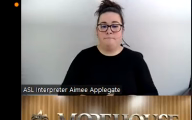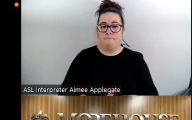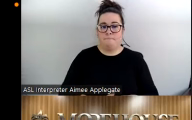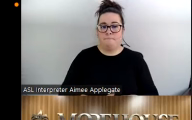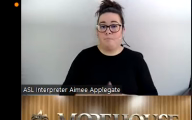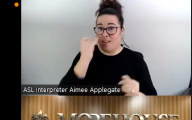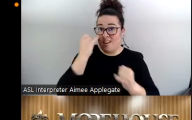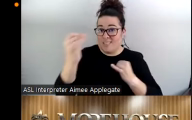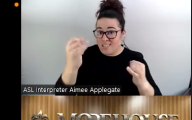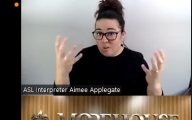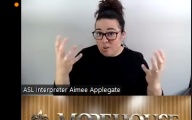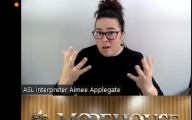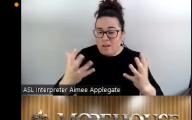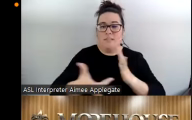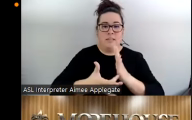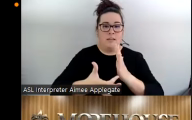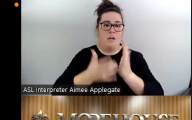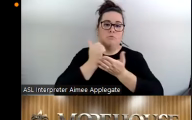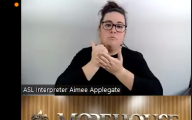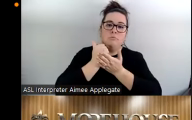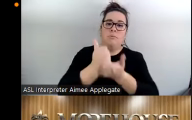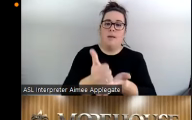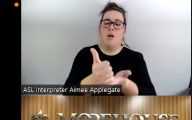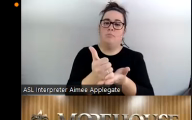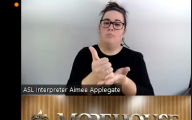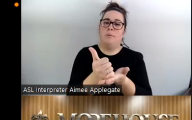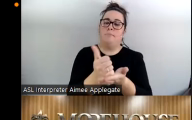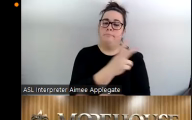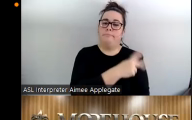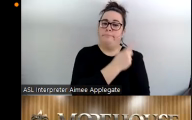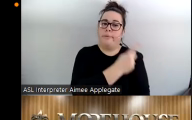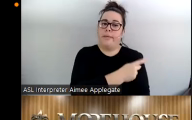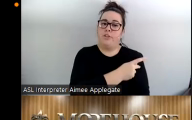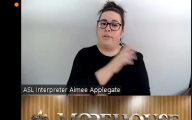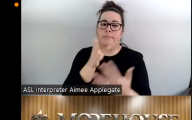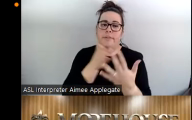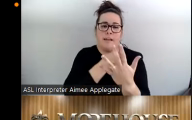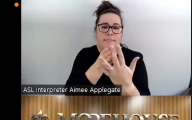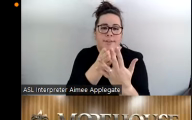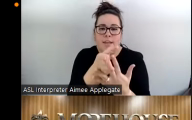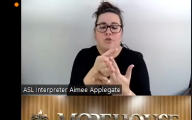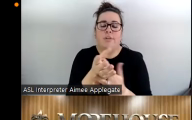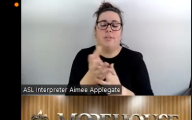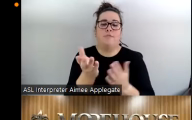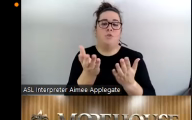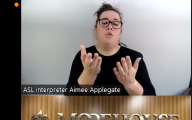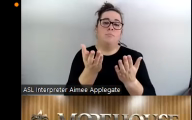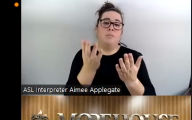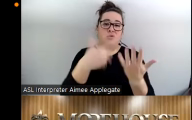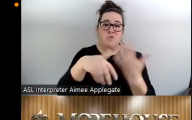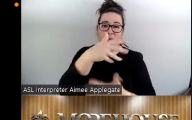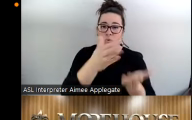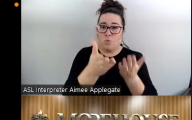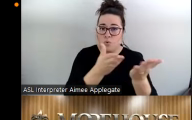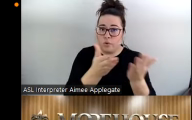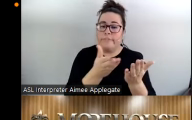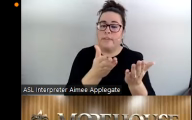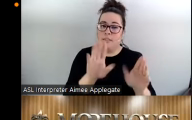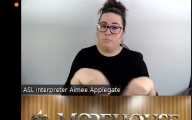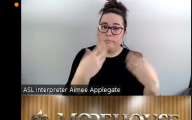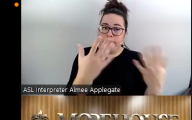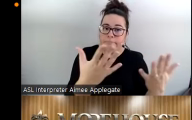useful for helping with things like patient navigation, social service delivery, but the core of that really is